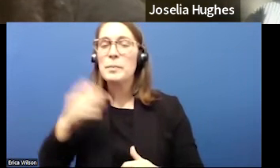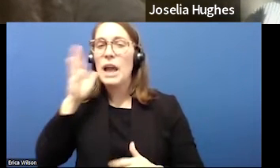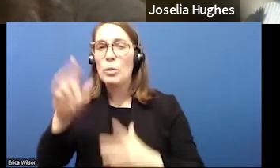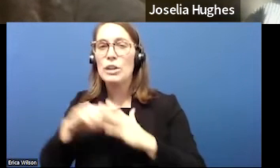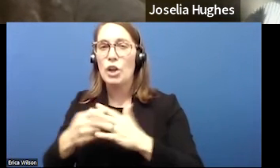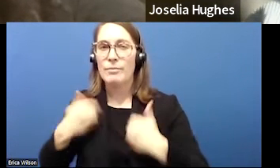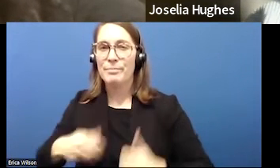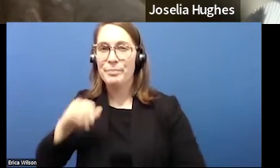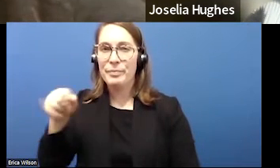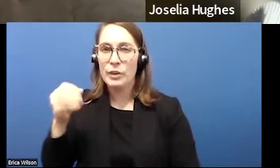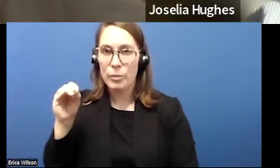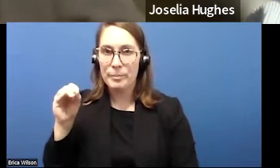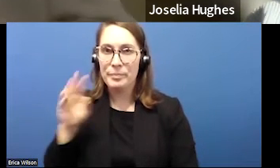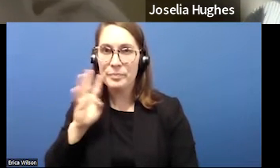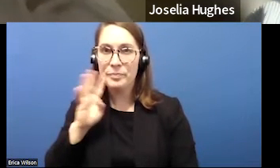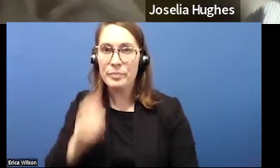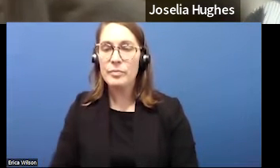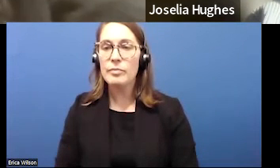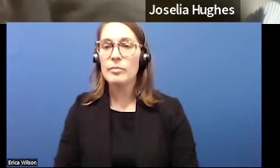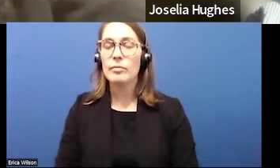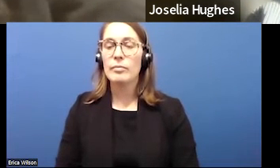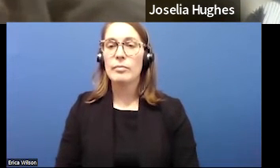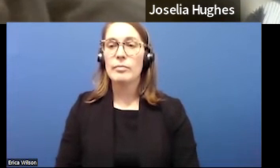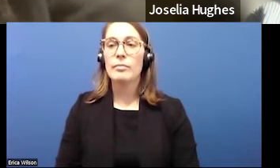I'll start. This is Joe speaking.